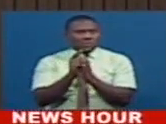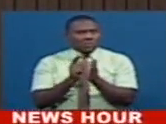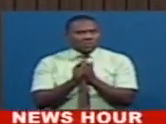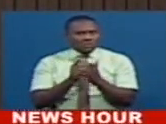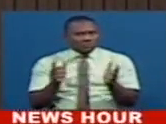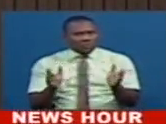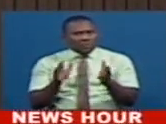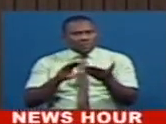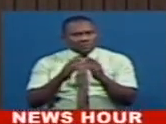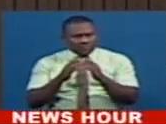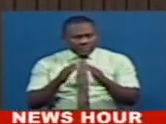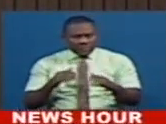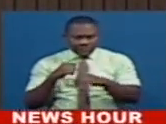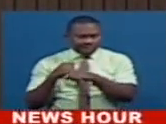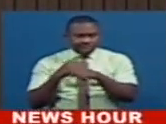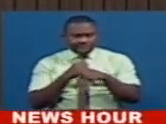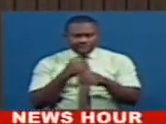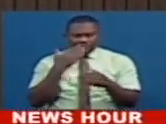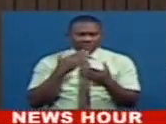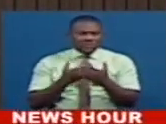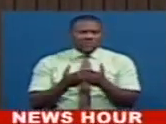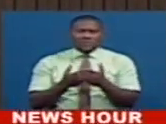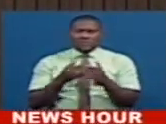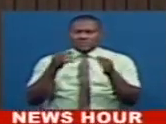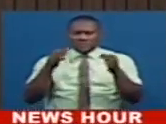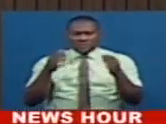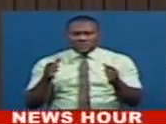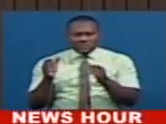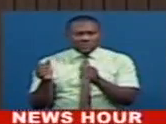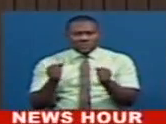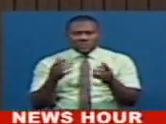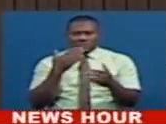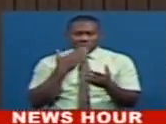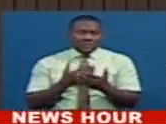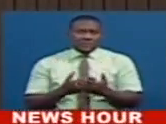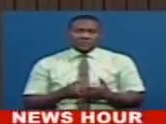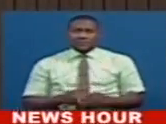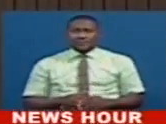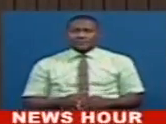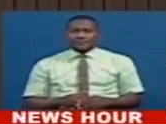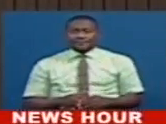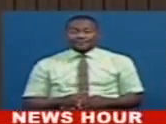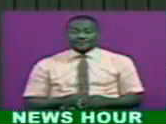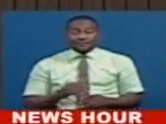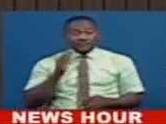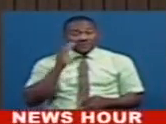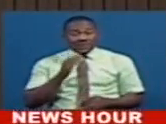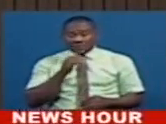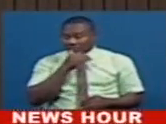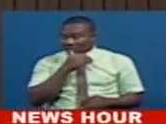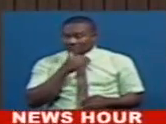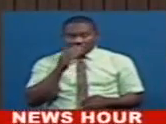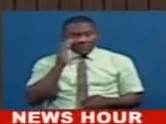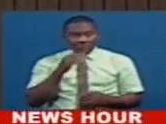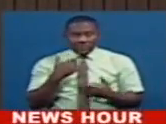society. An efficient justice system is a priceless public good. It will also have